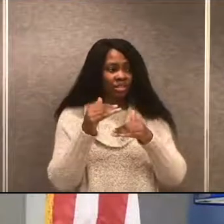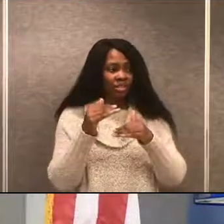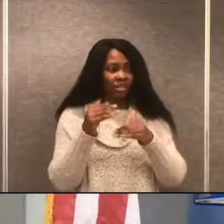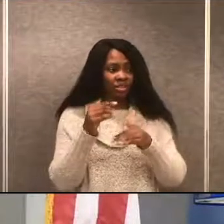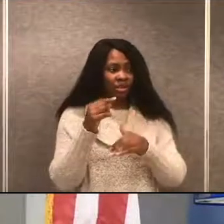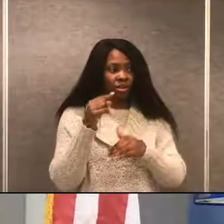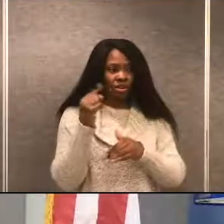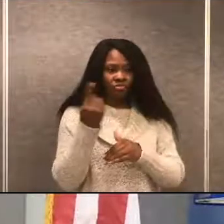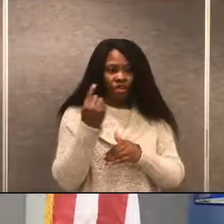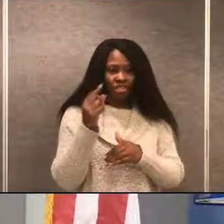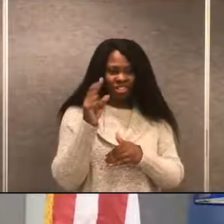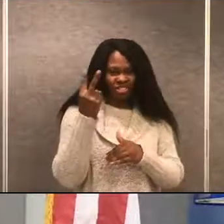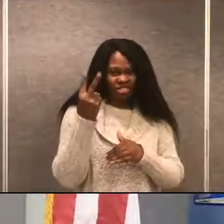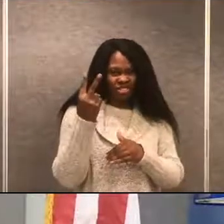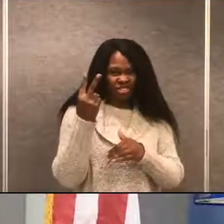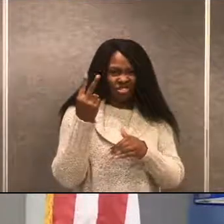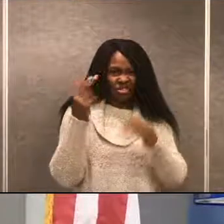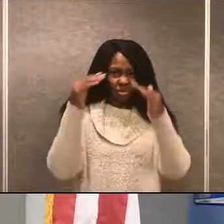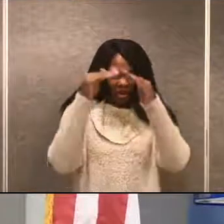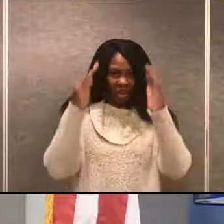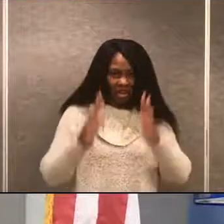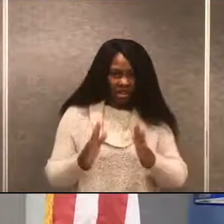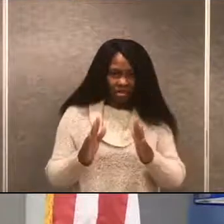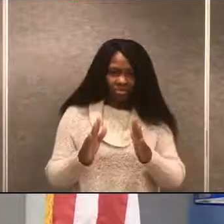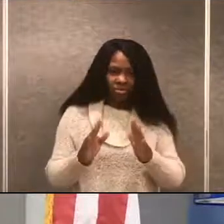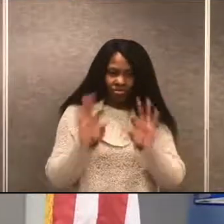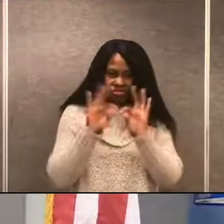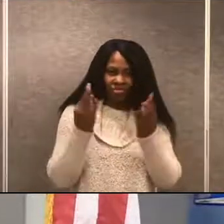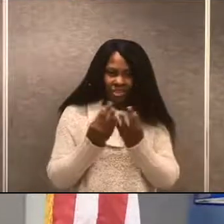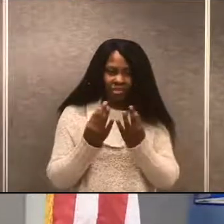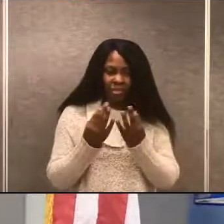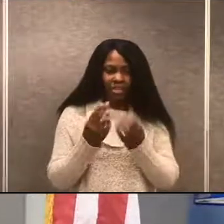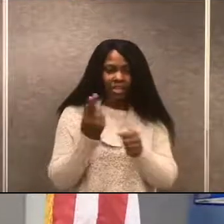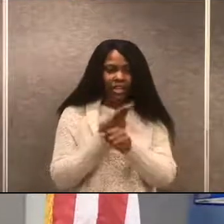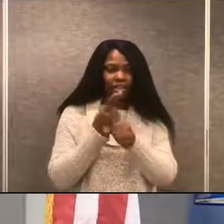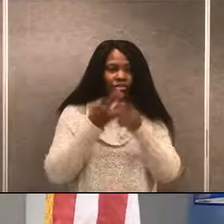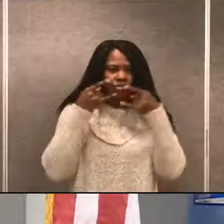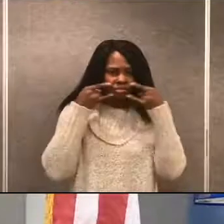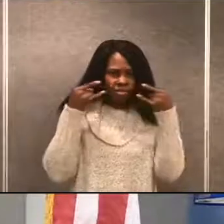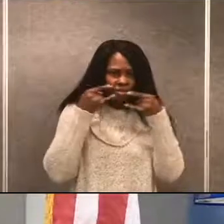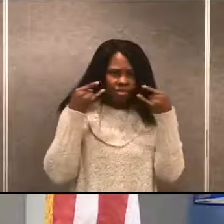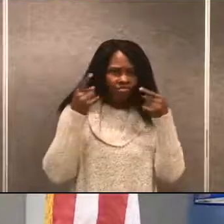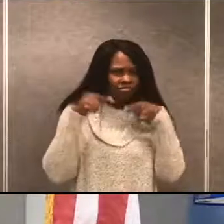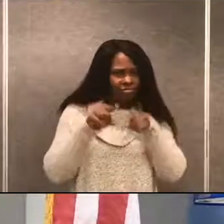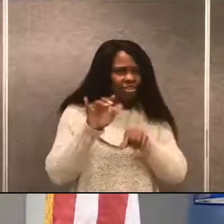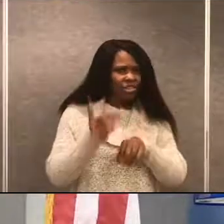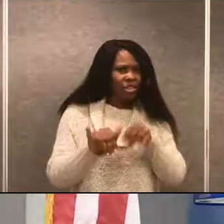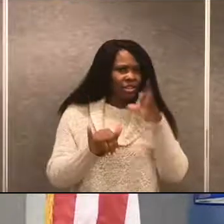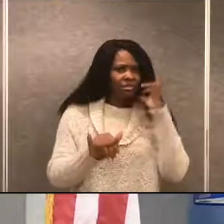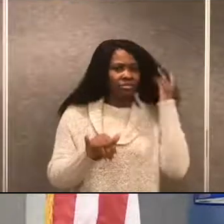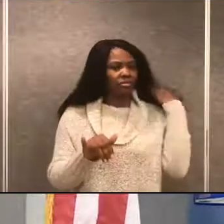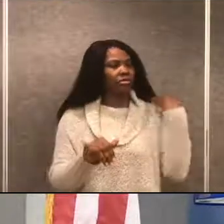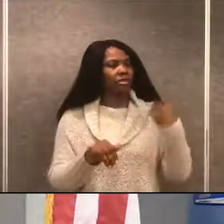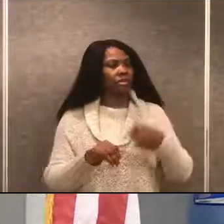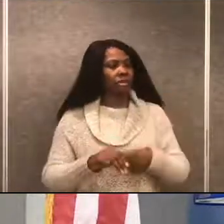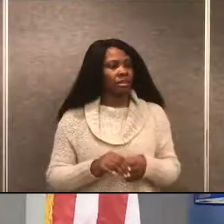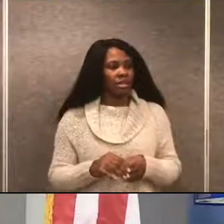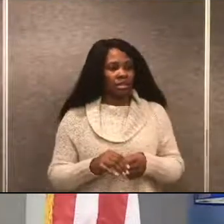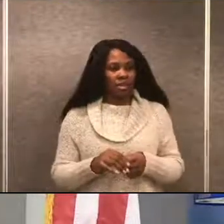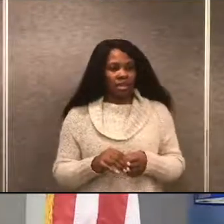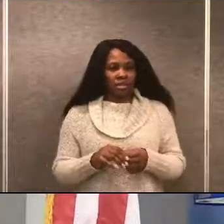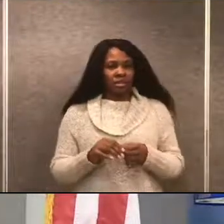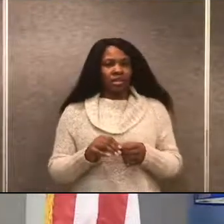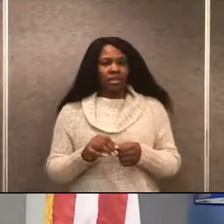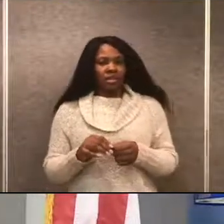2 households, and also wear face coverings even indoors during that time, even when you're not